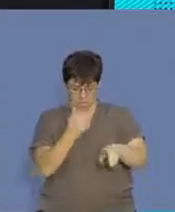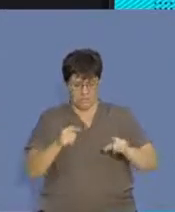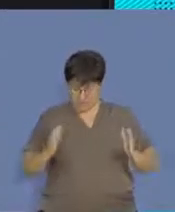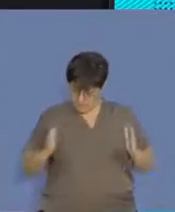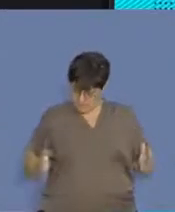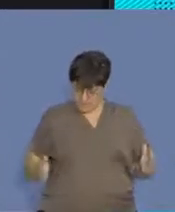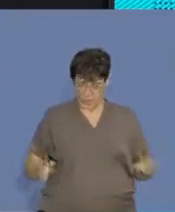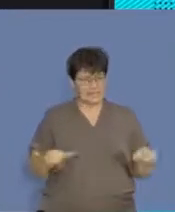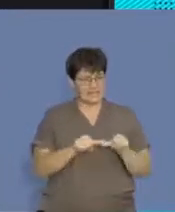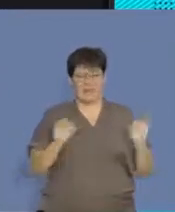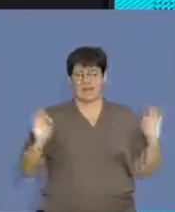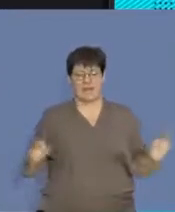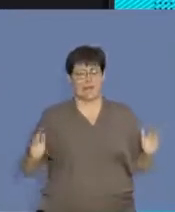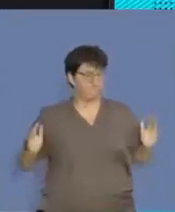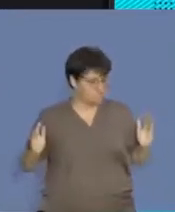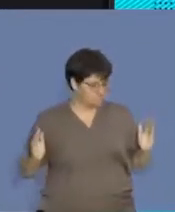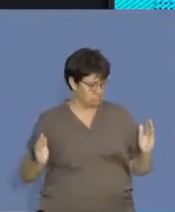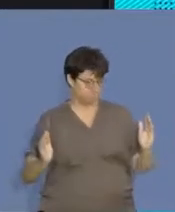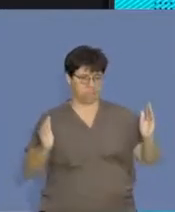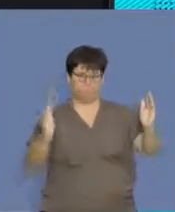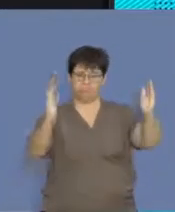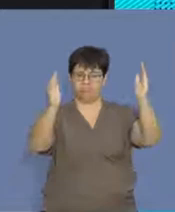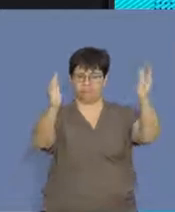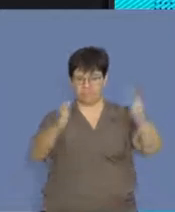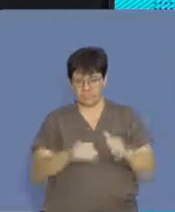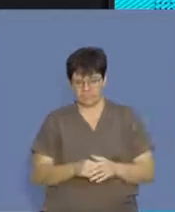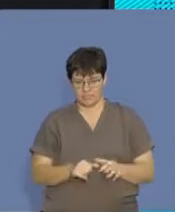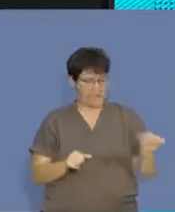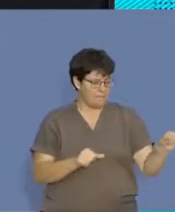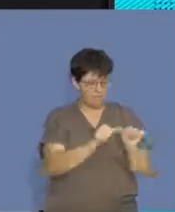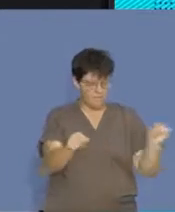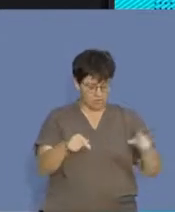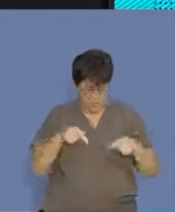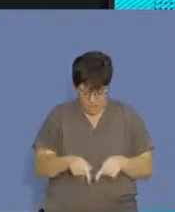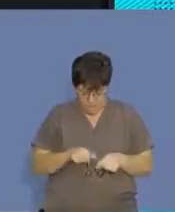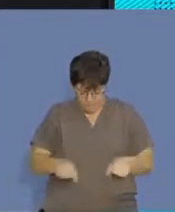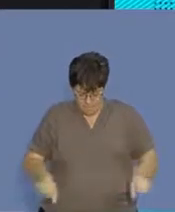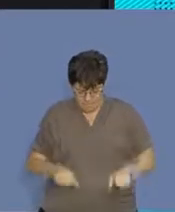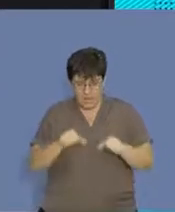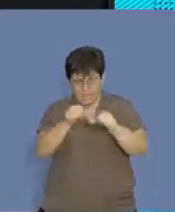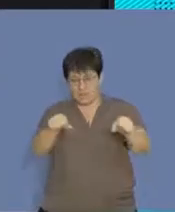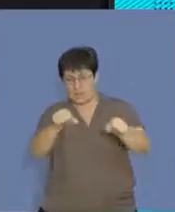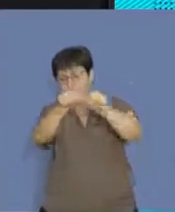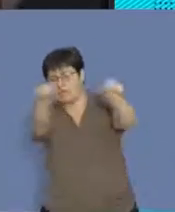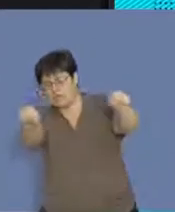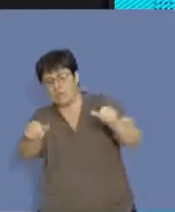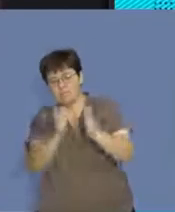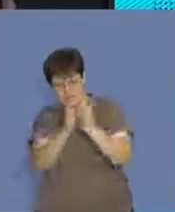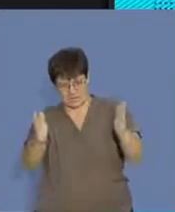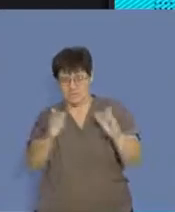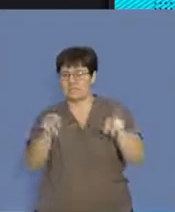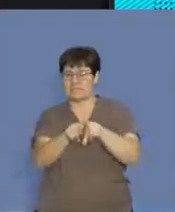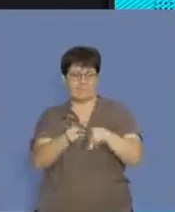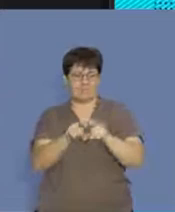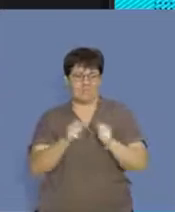point, it will always be equal. If you draw a line there and measure it, it must be the same throughout. That's what we call